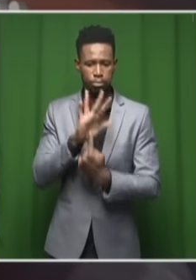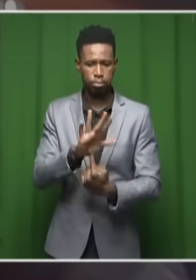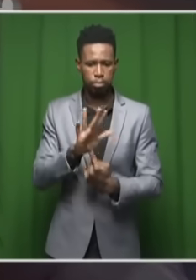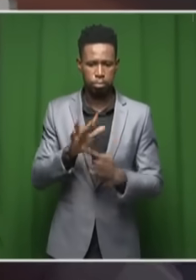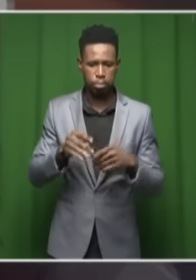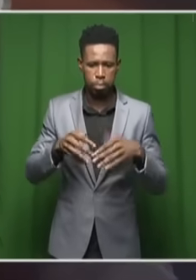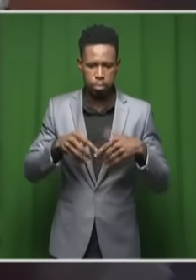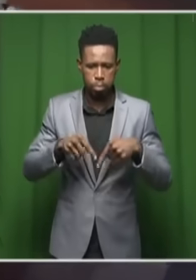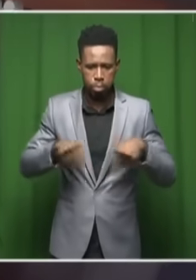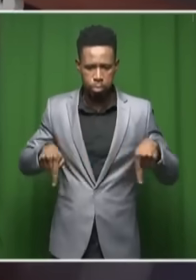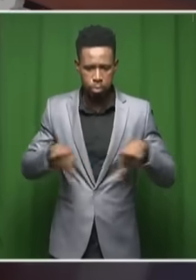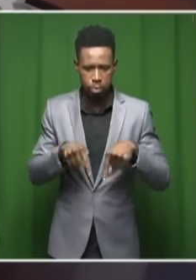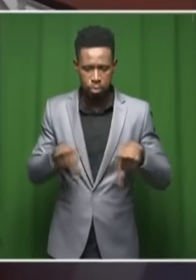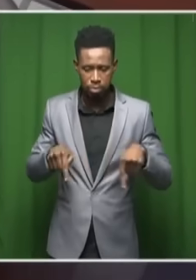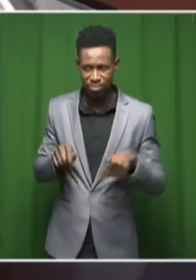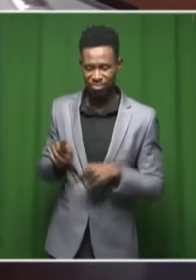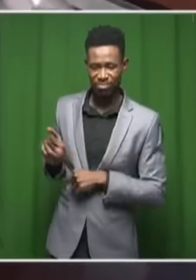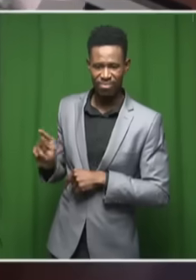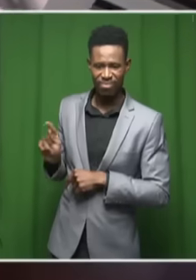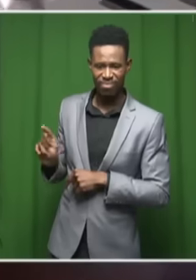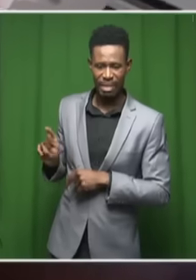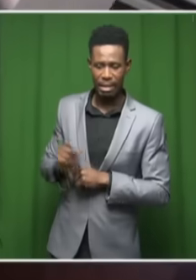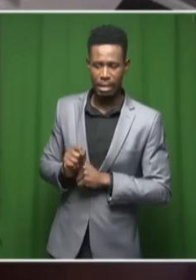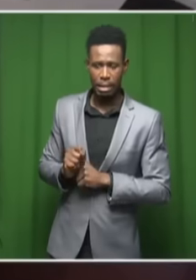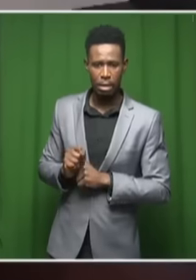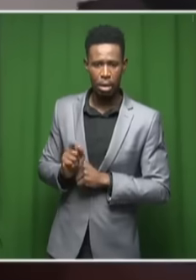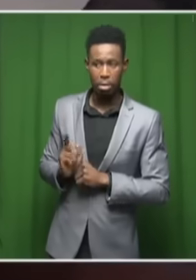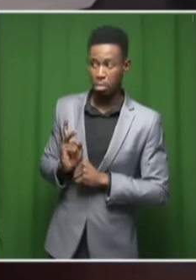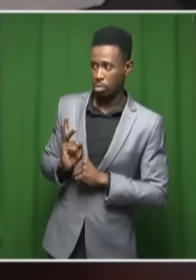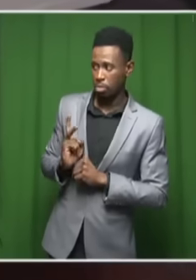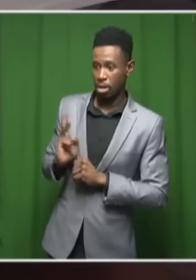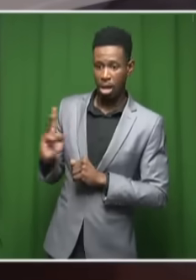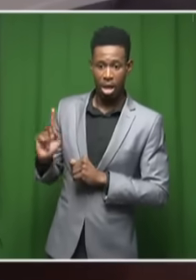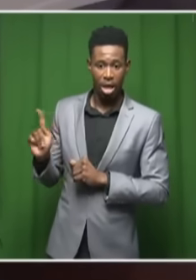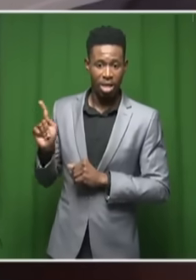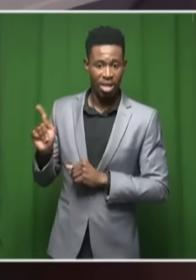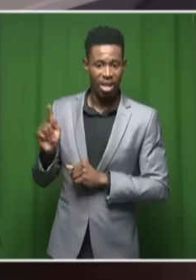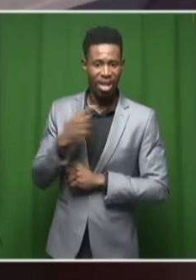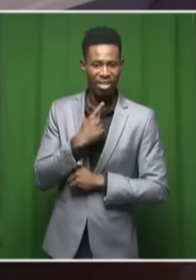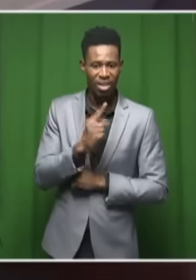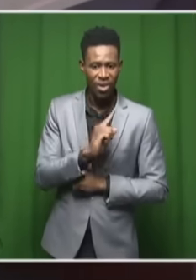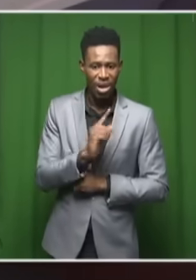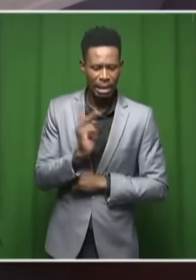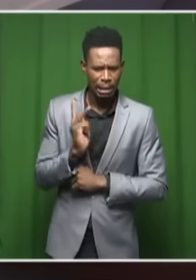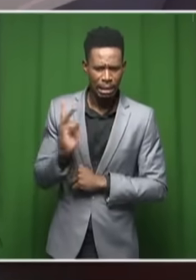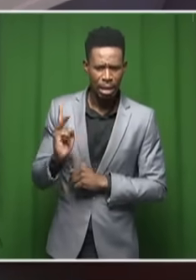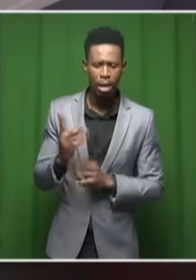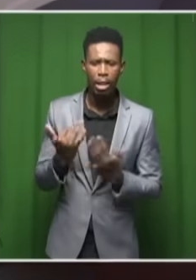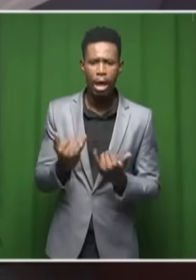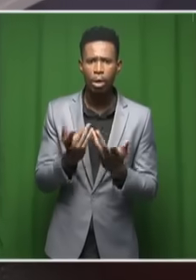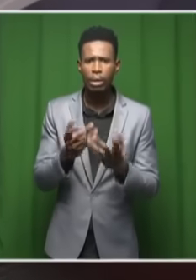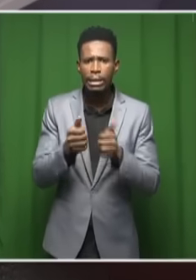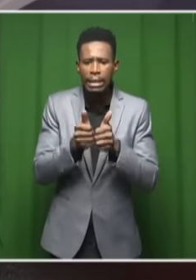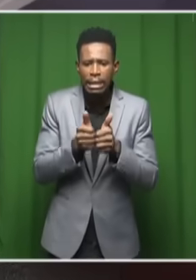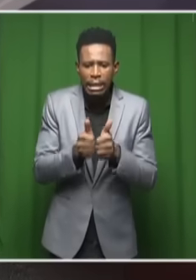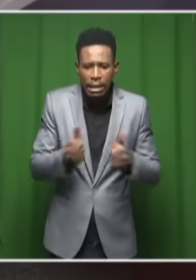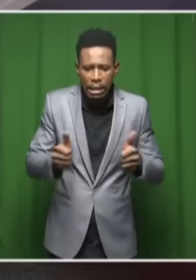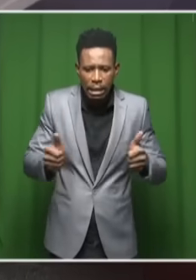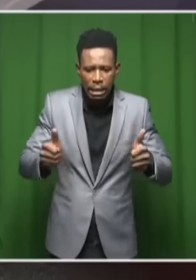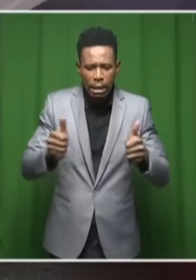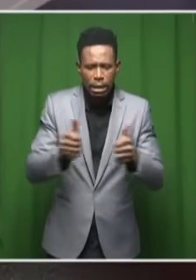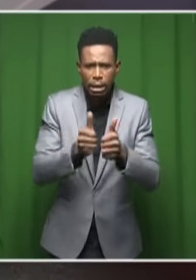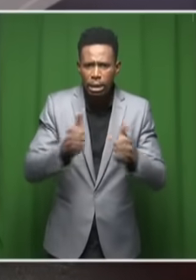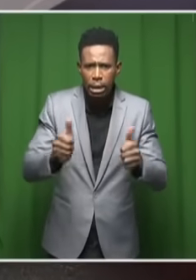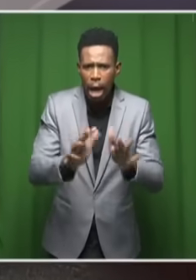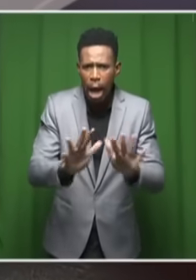vote counting. Let's take a look at what the ballot is in fact saying as we look at that race for seats, the predicted seats nationally